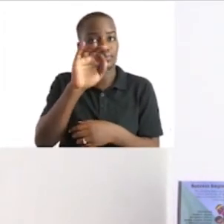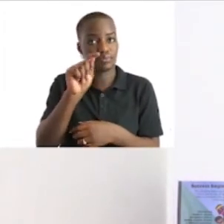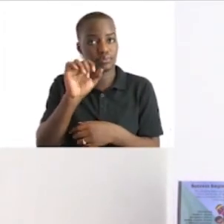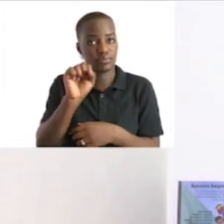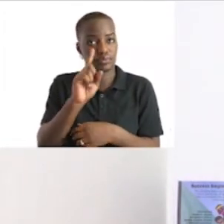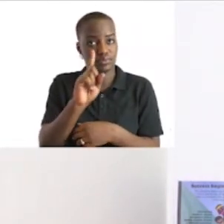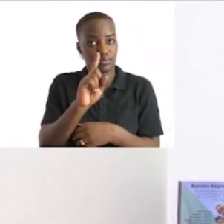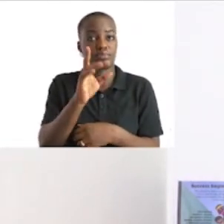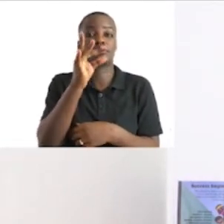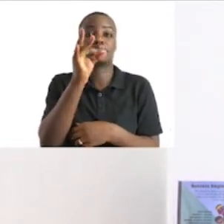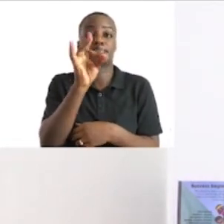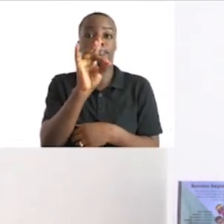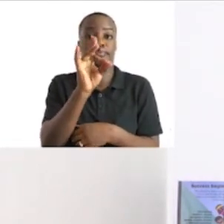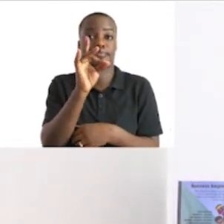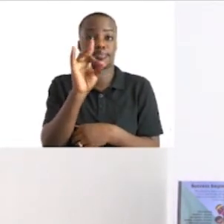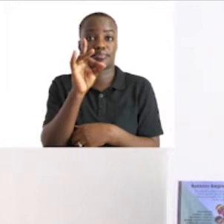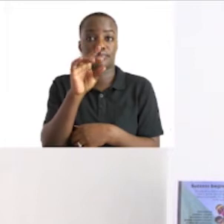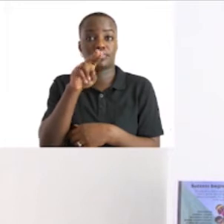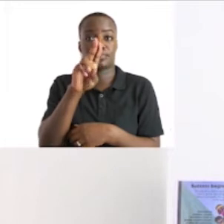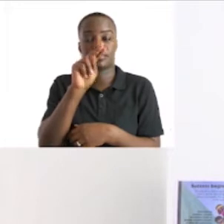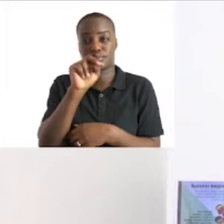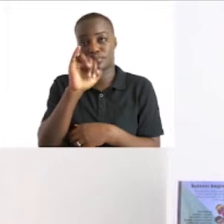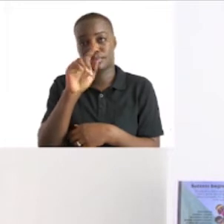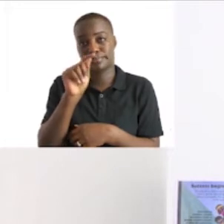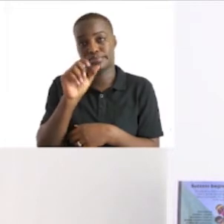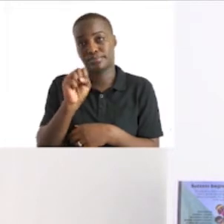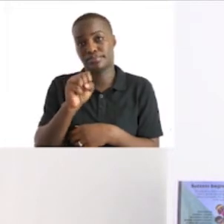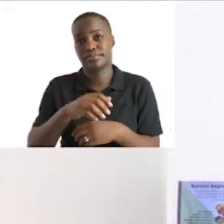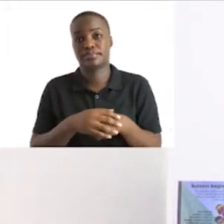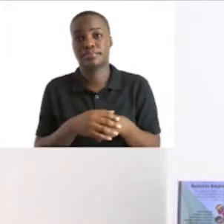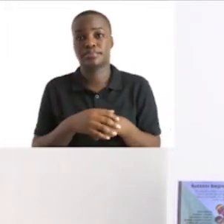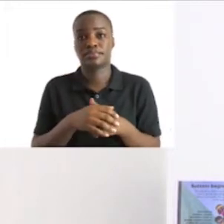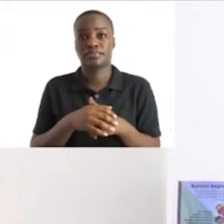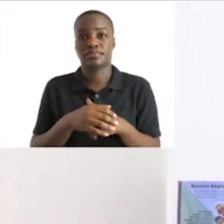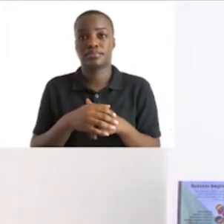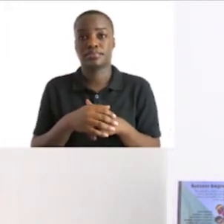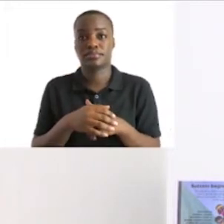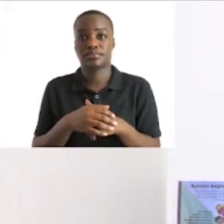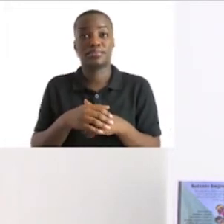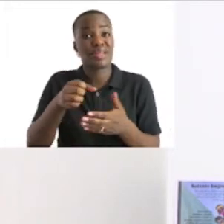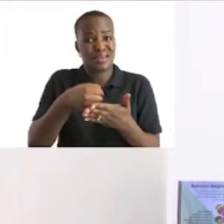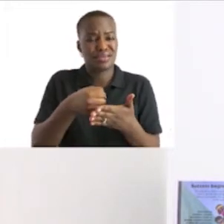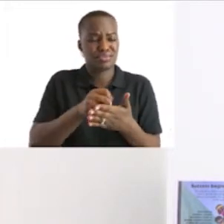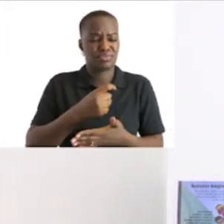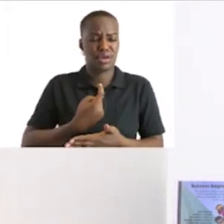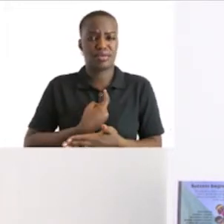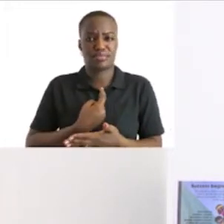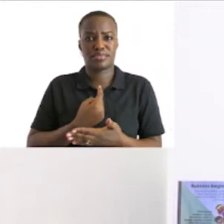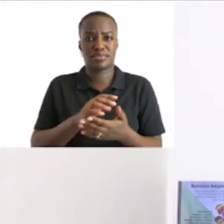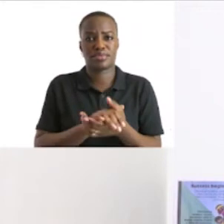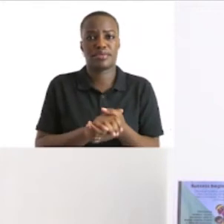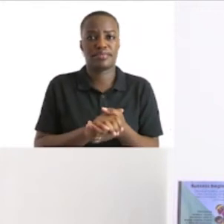8 units. Well done. I want you to please try that on your paper